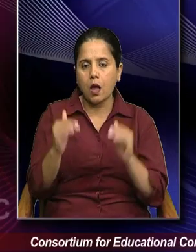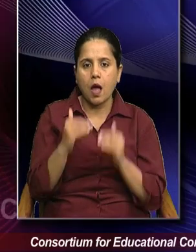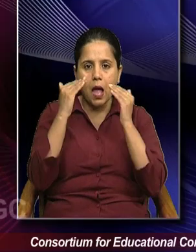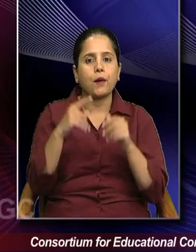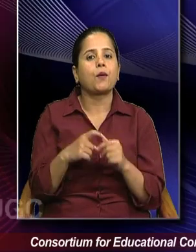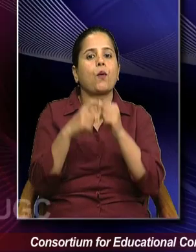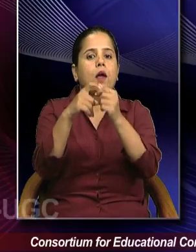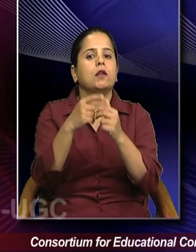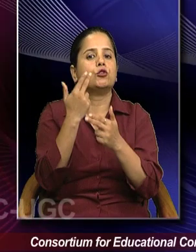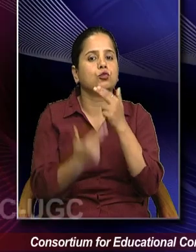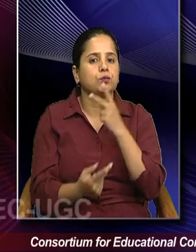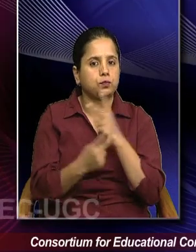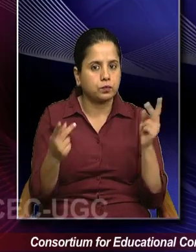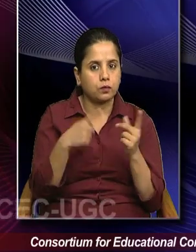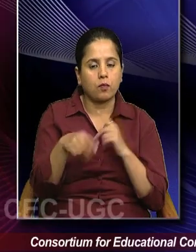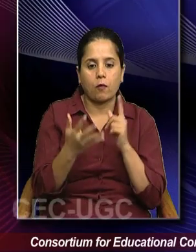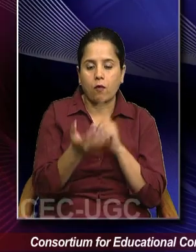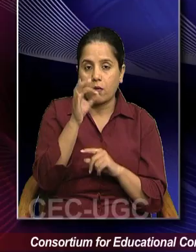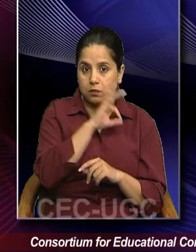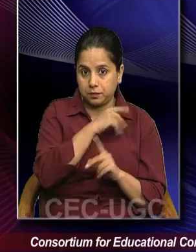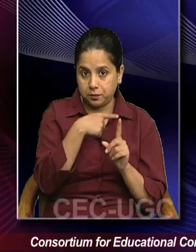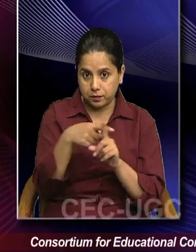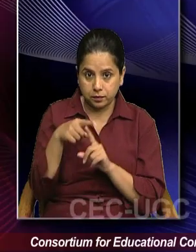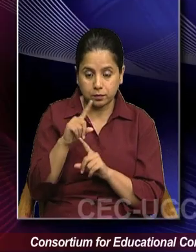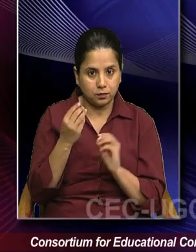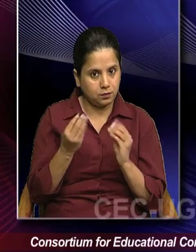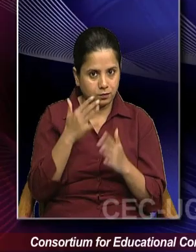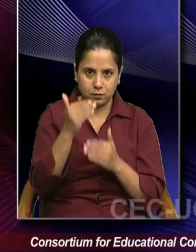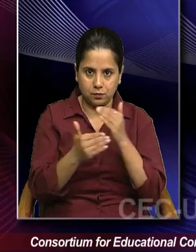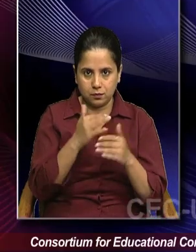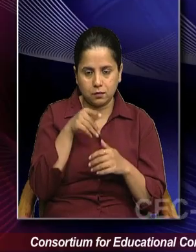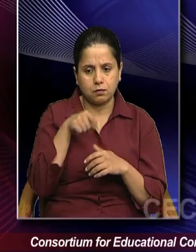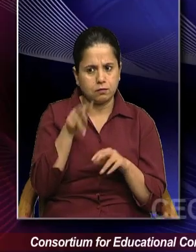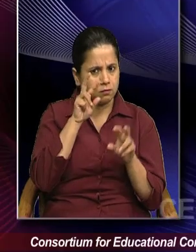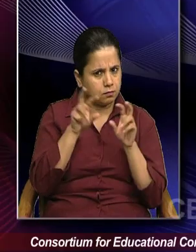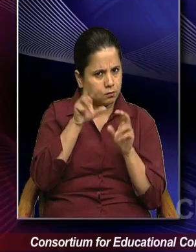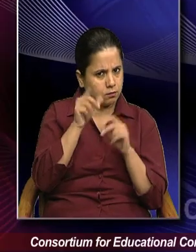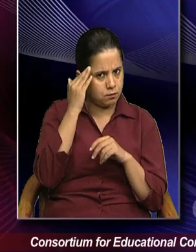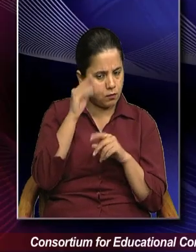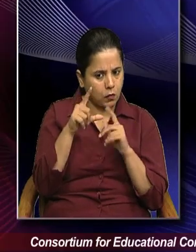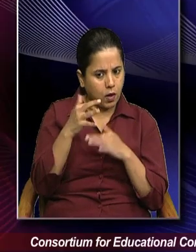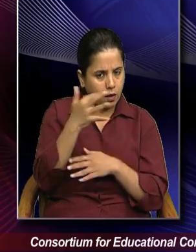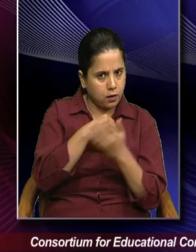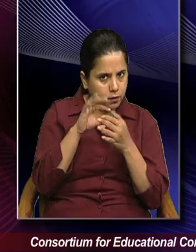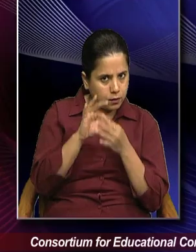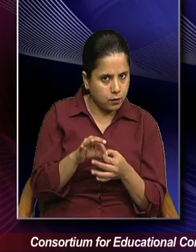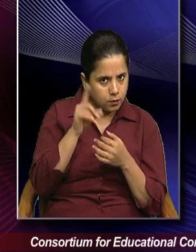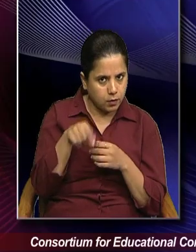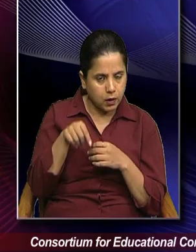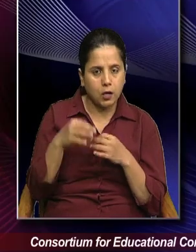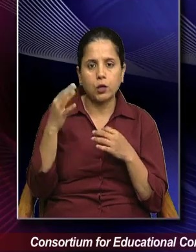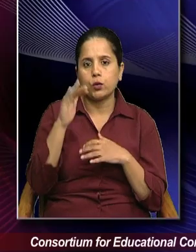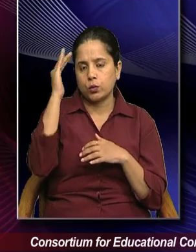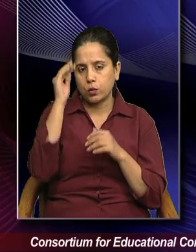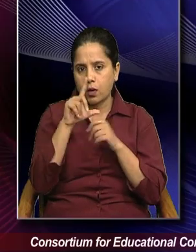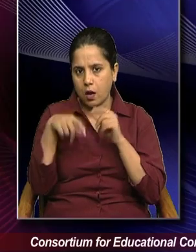story like discovery. This is the starting point. Keep an eye on databases, set up news